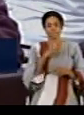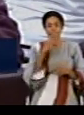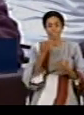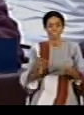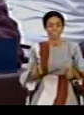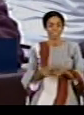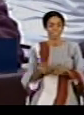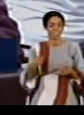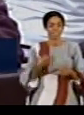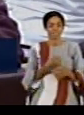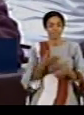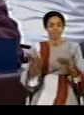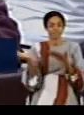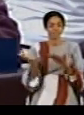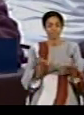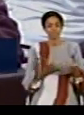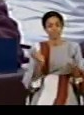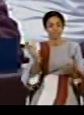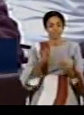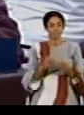from online shortly.